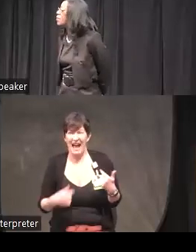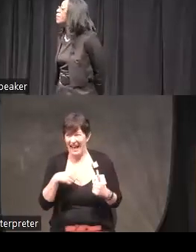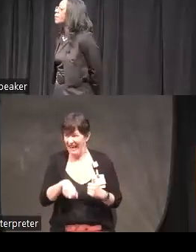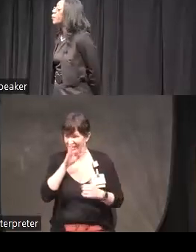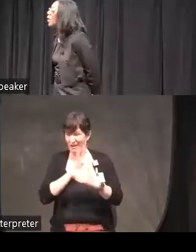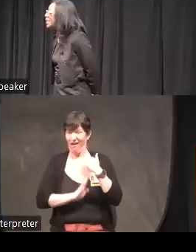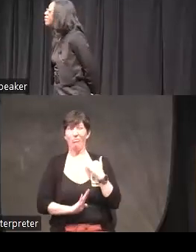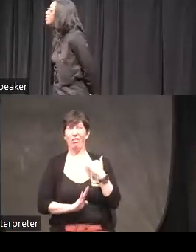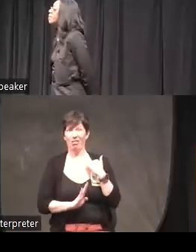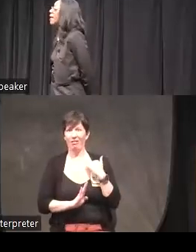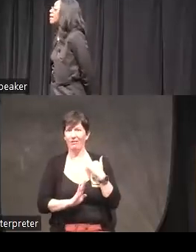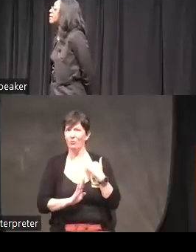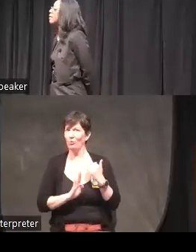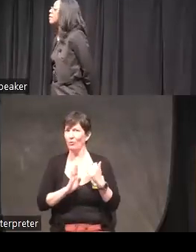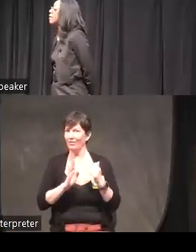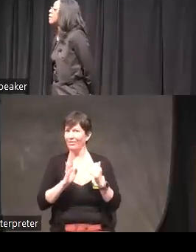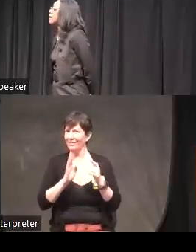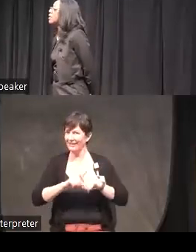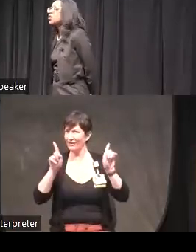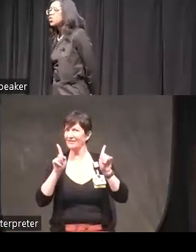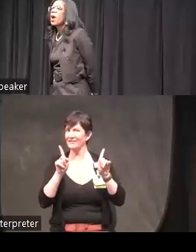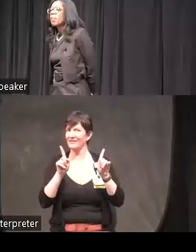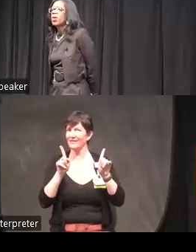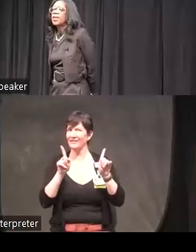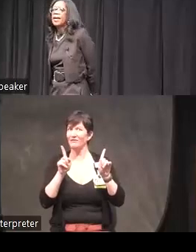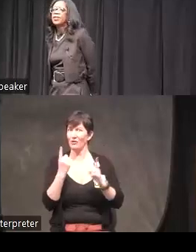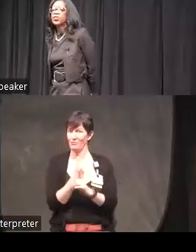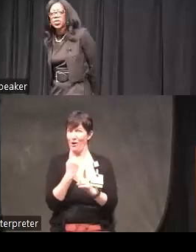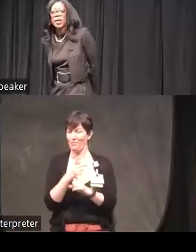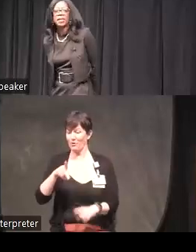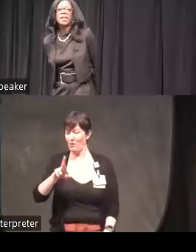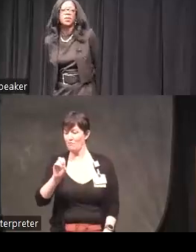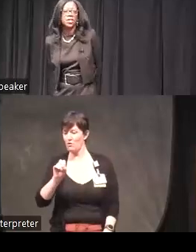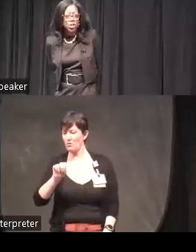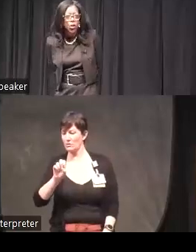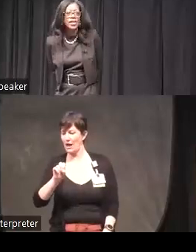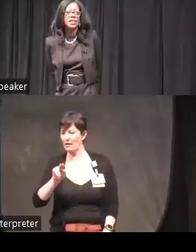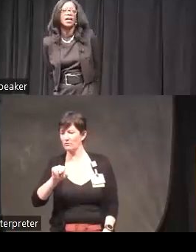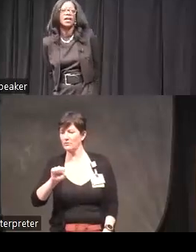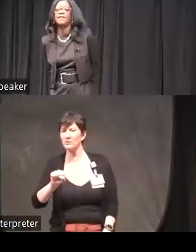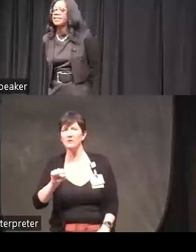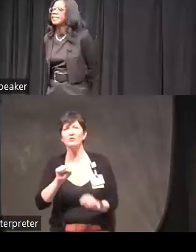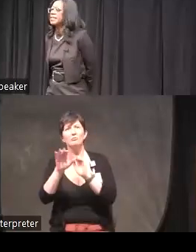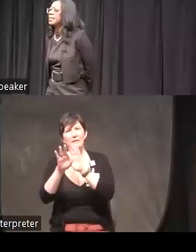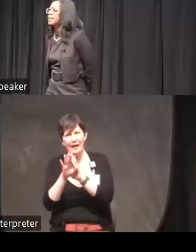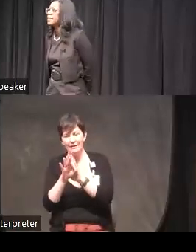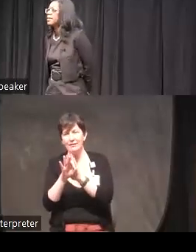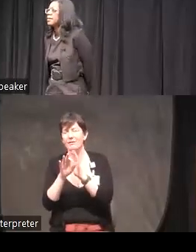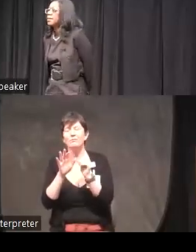with what difference it makes to use proper pronouns, to respect people's choice of